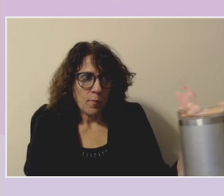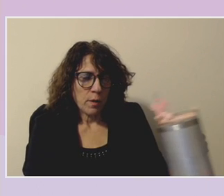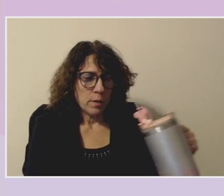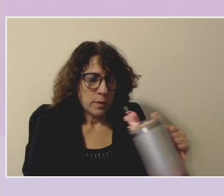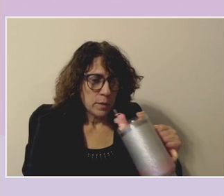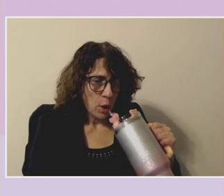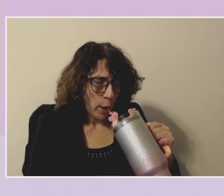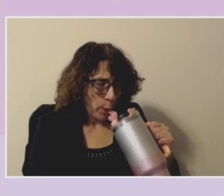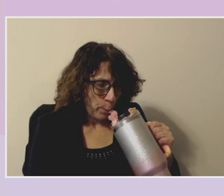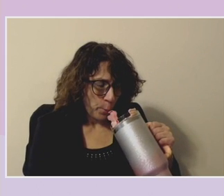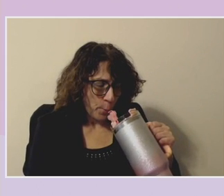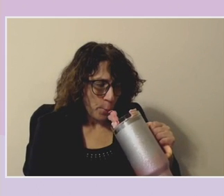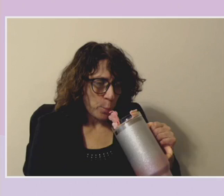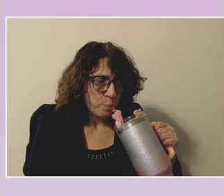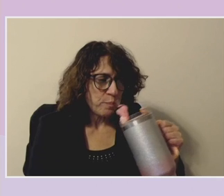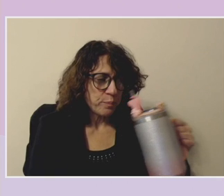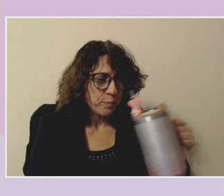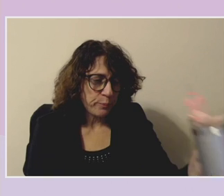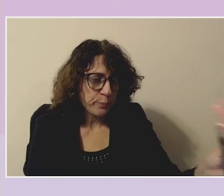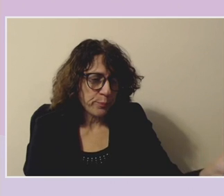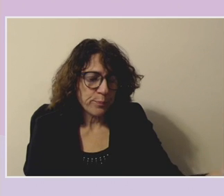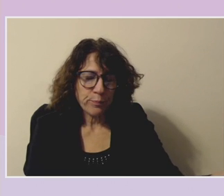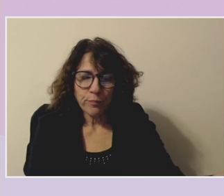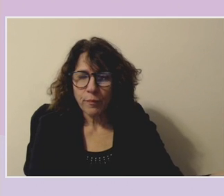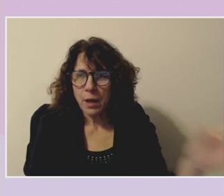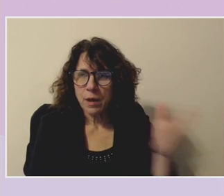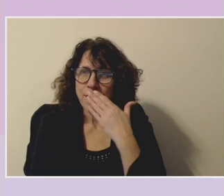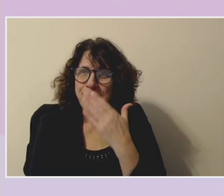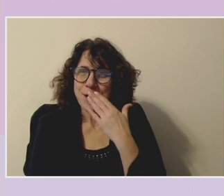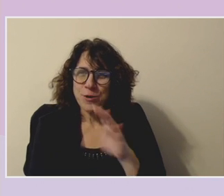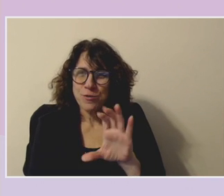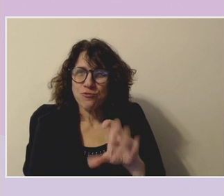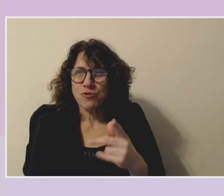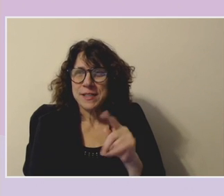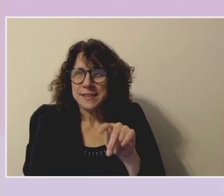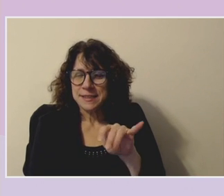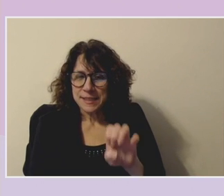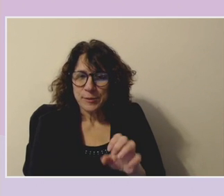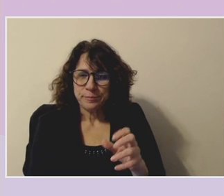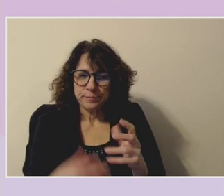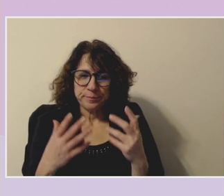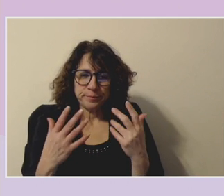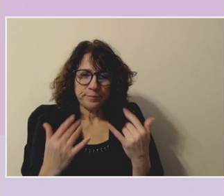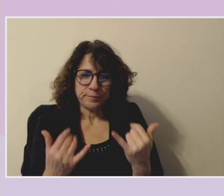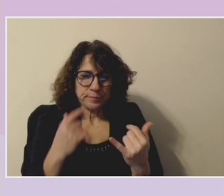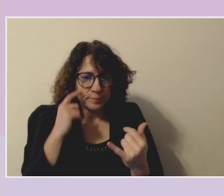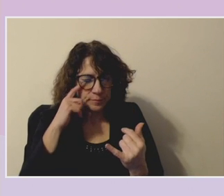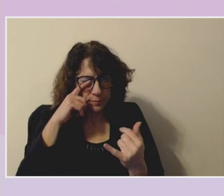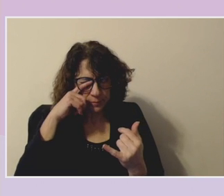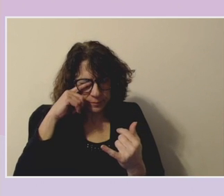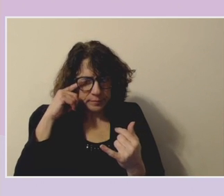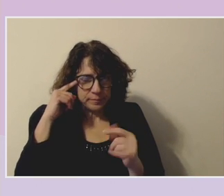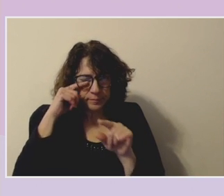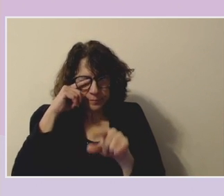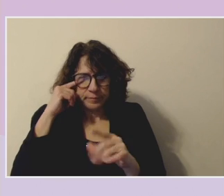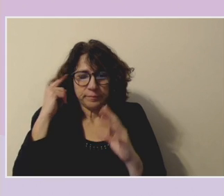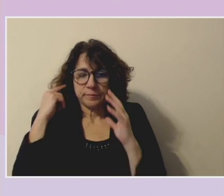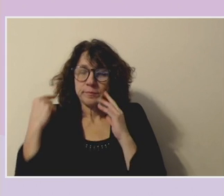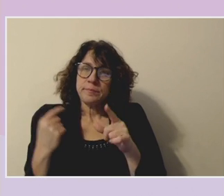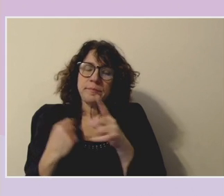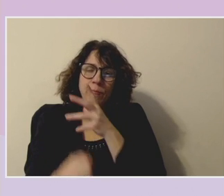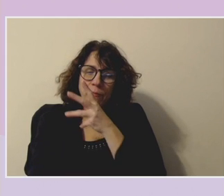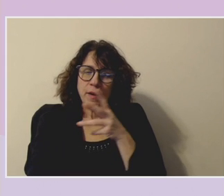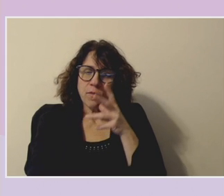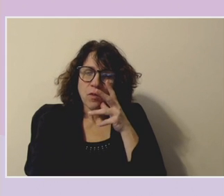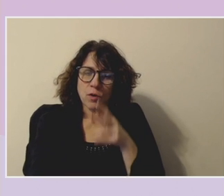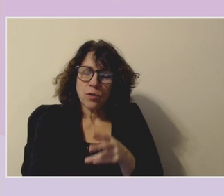Thanks so much, Christy. And acknowledging you went out a little bit, we know that you are in rural New Mexico, but we heard pretty much everything you